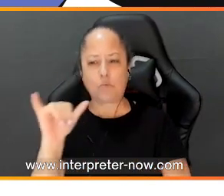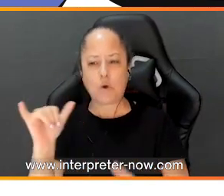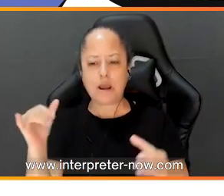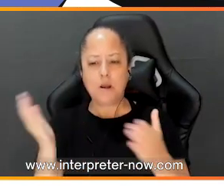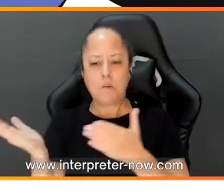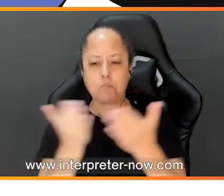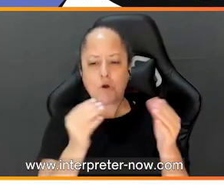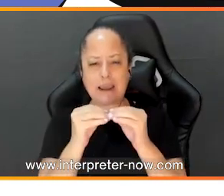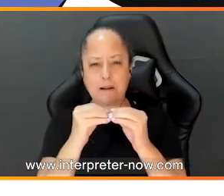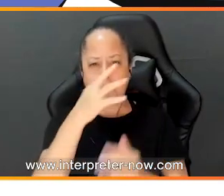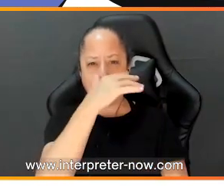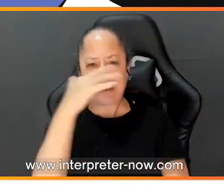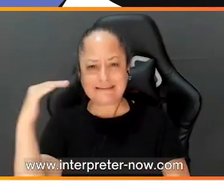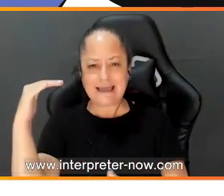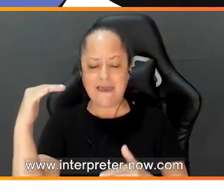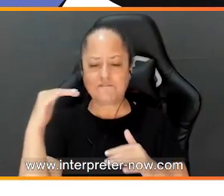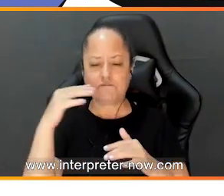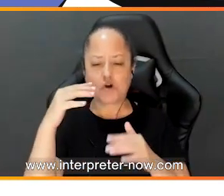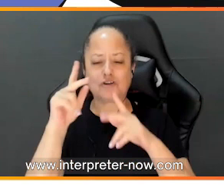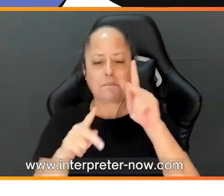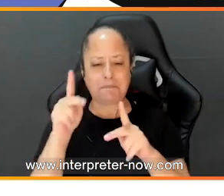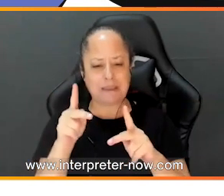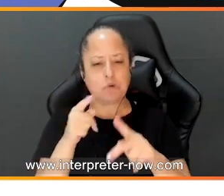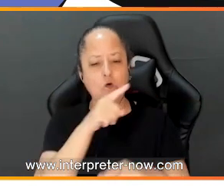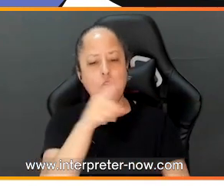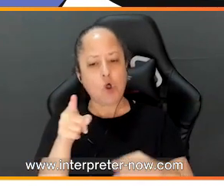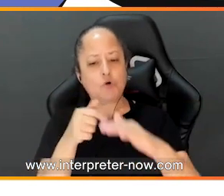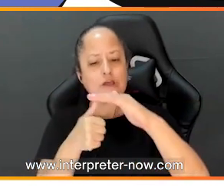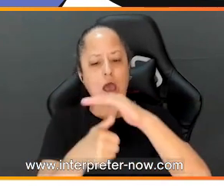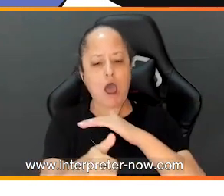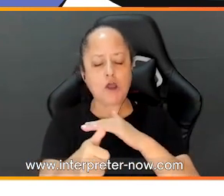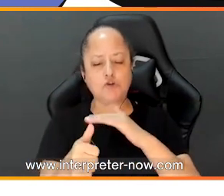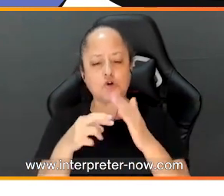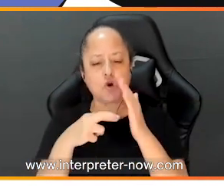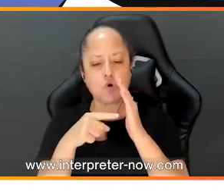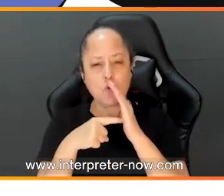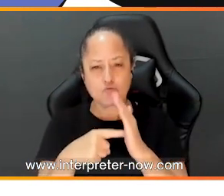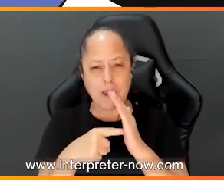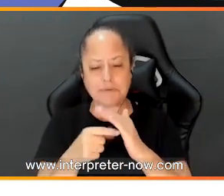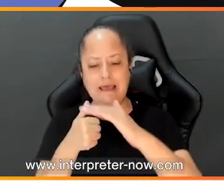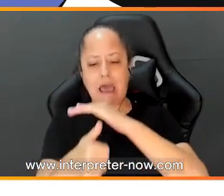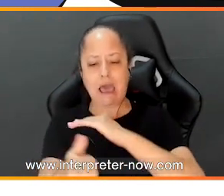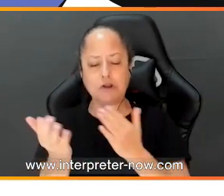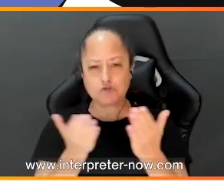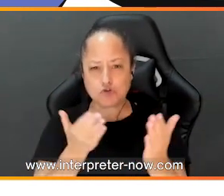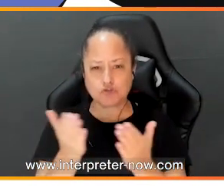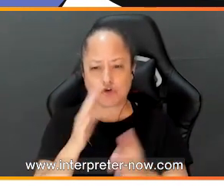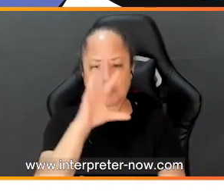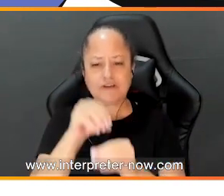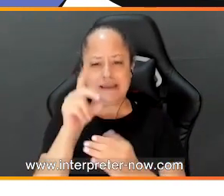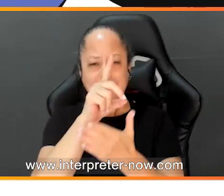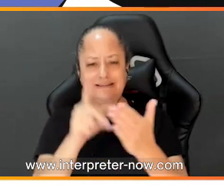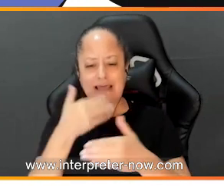to bring in more diverse people, especially those who are underrepresented or underserved, into the design process in order